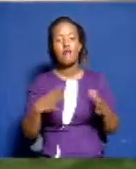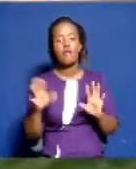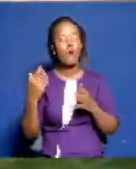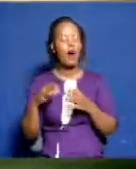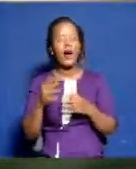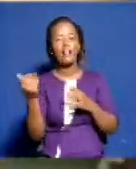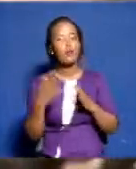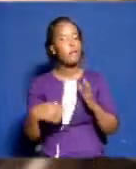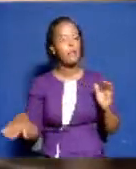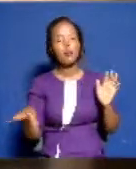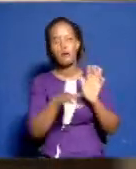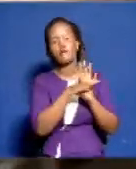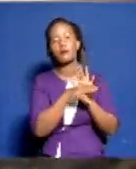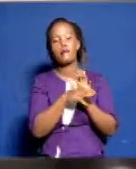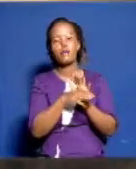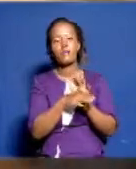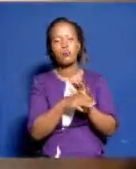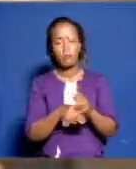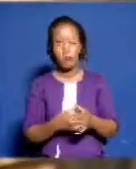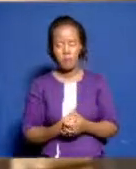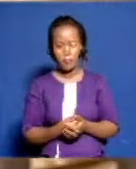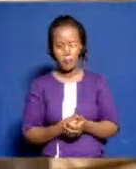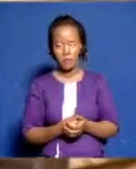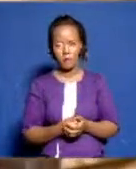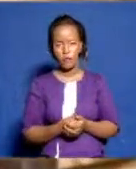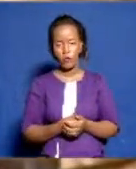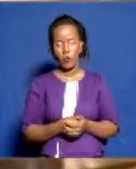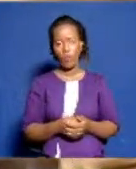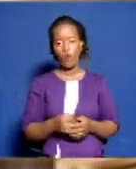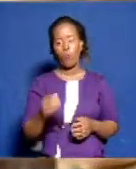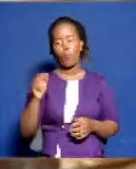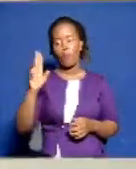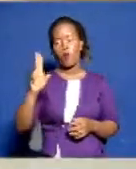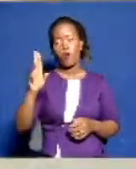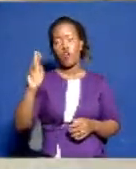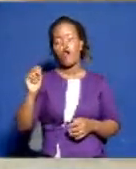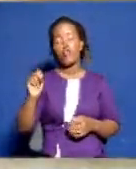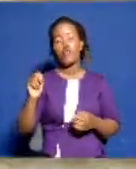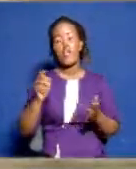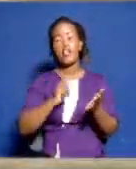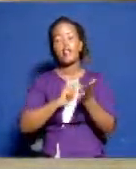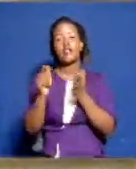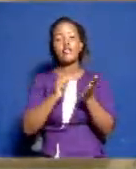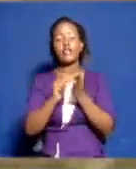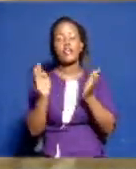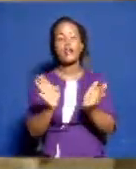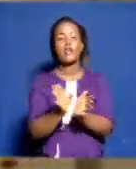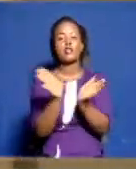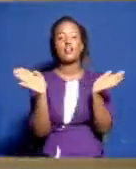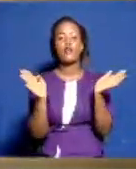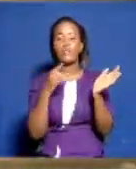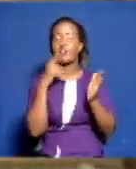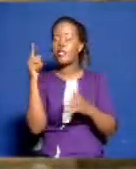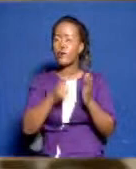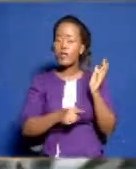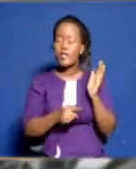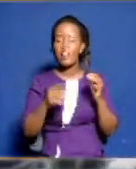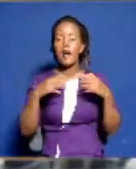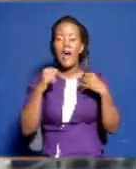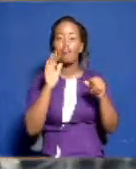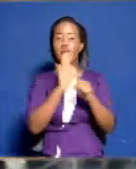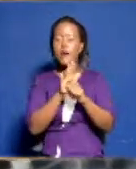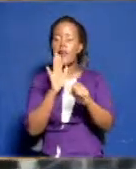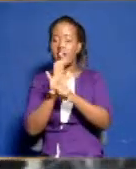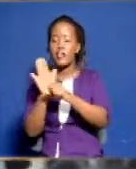of the violence. Meanwhile, United Nations Secretary General Antonio Guterres has said that several areas in Ethiopia's